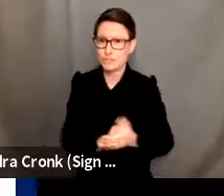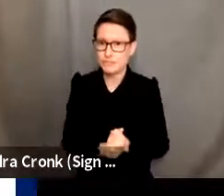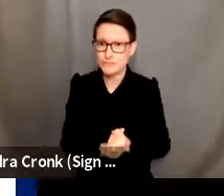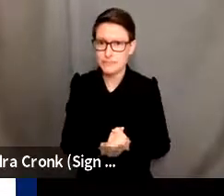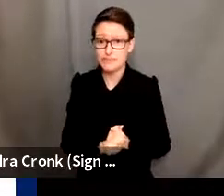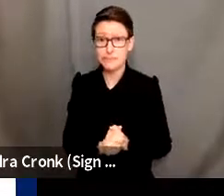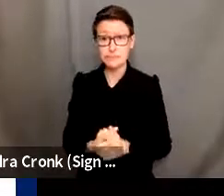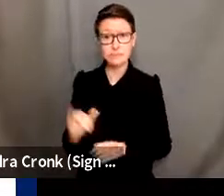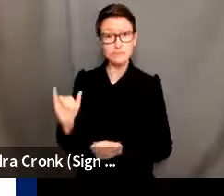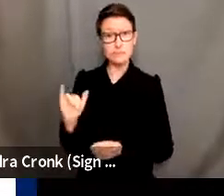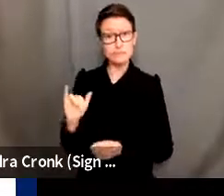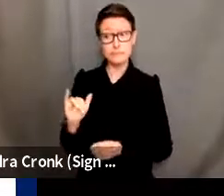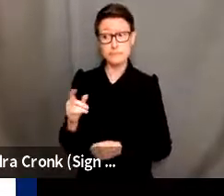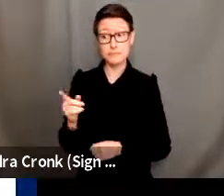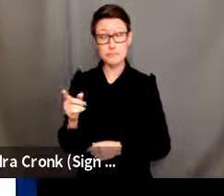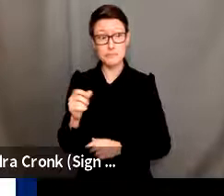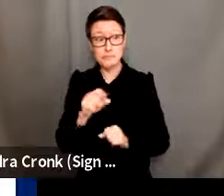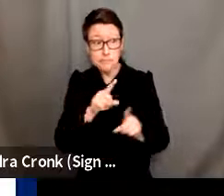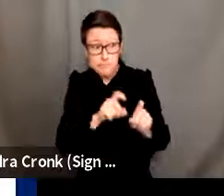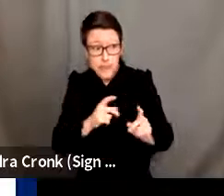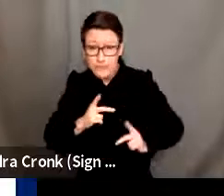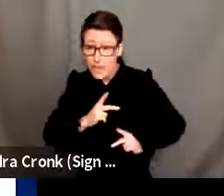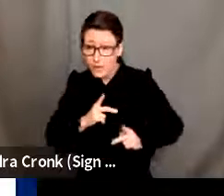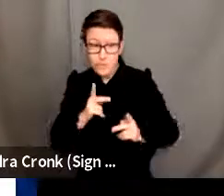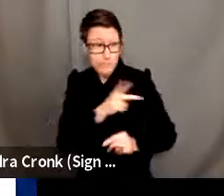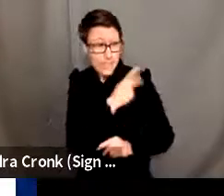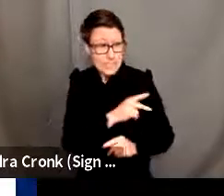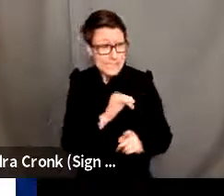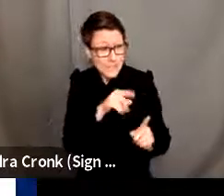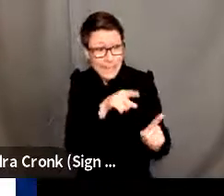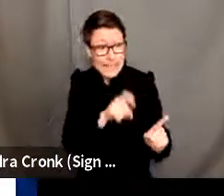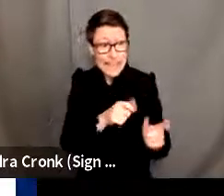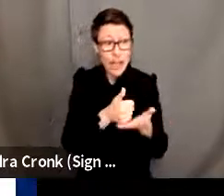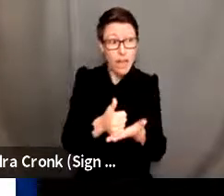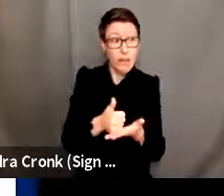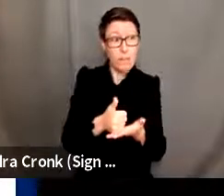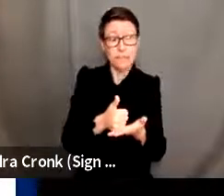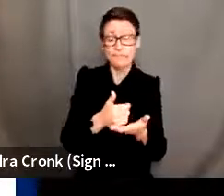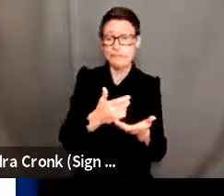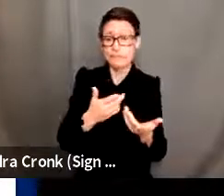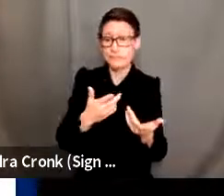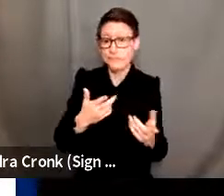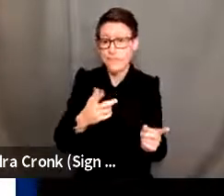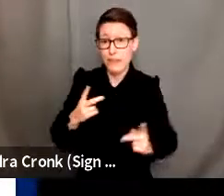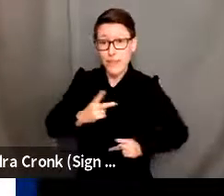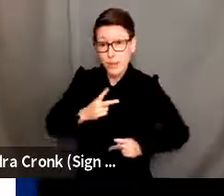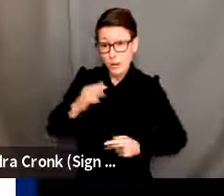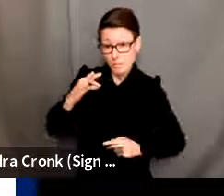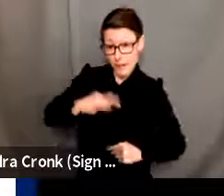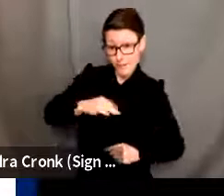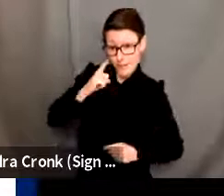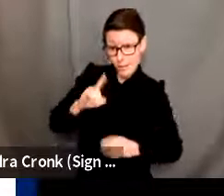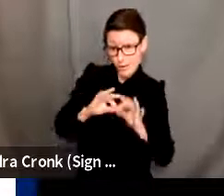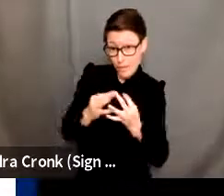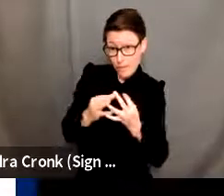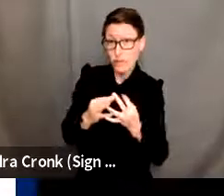information from the veteran patients if they need help with veteran benefits for their family members. They also go